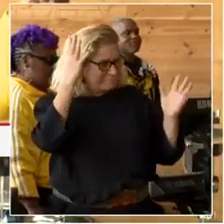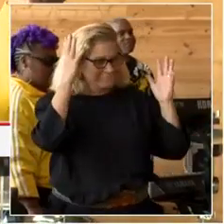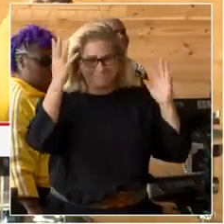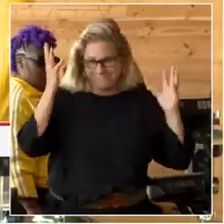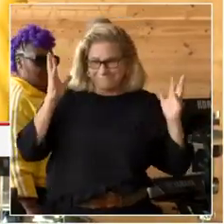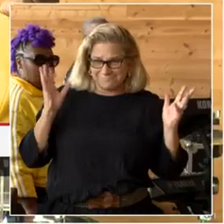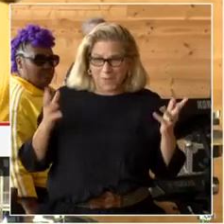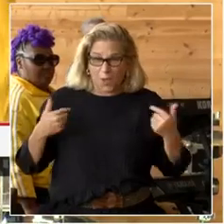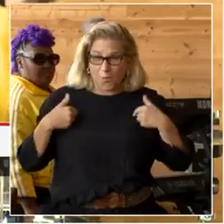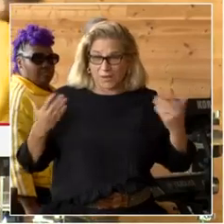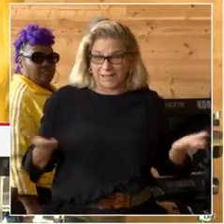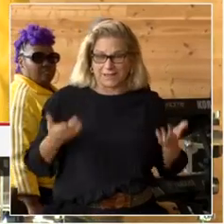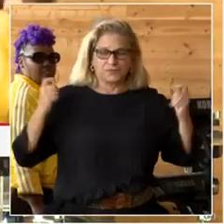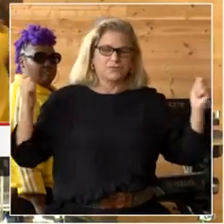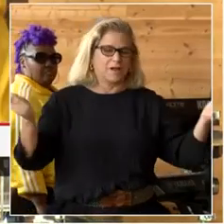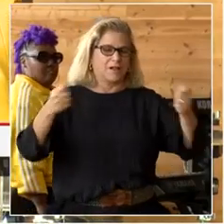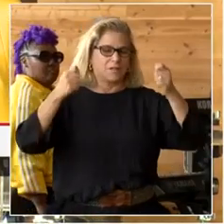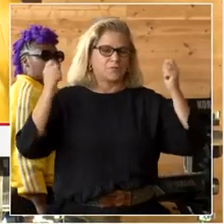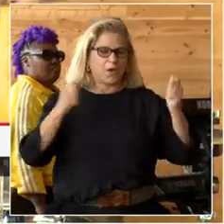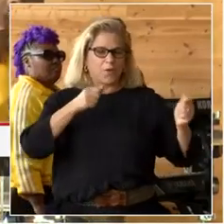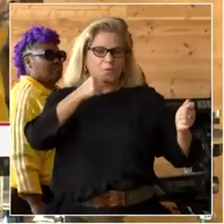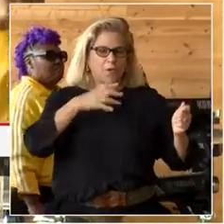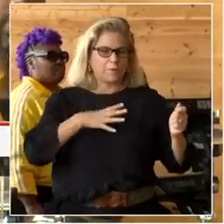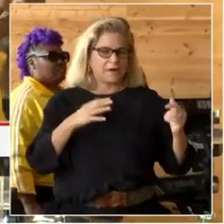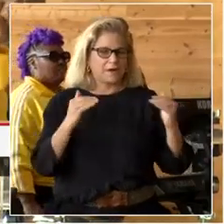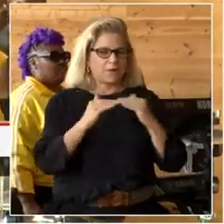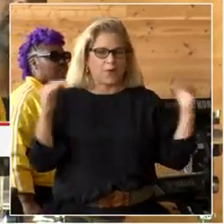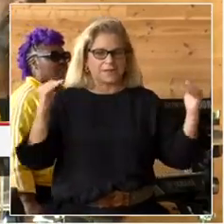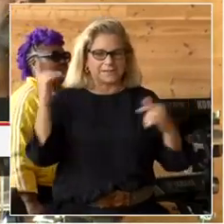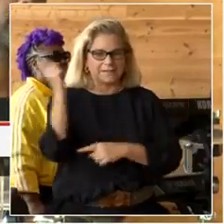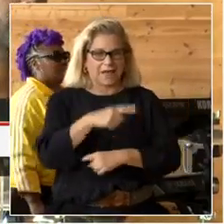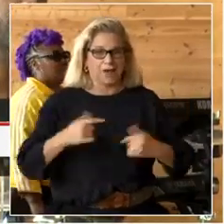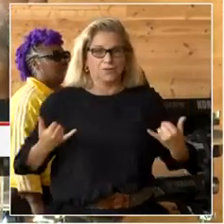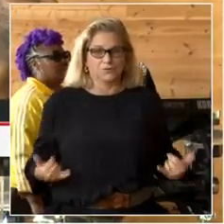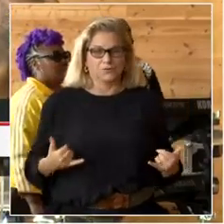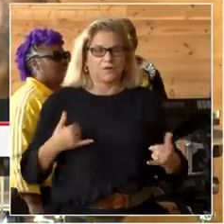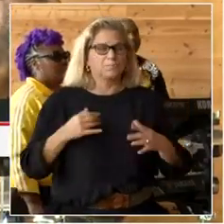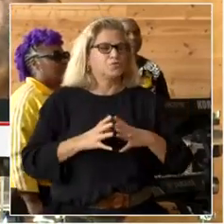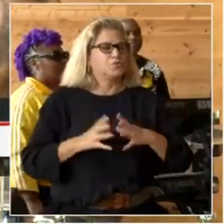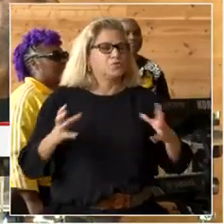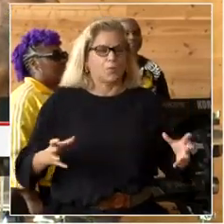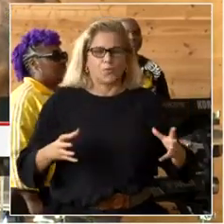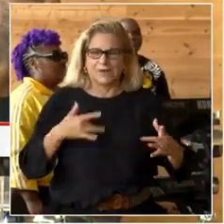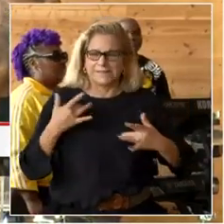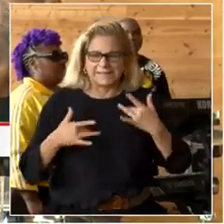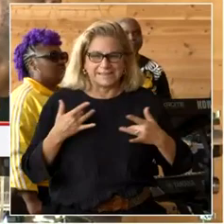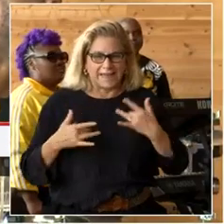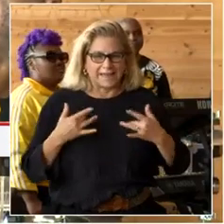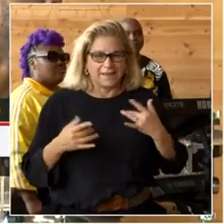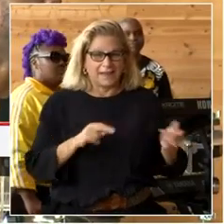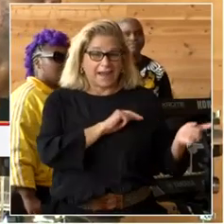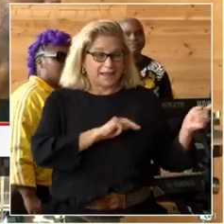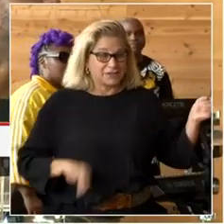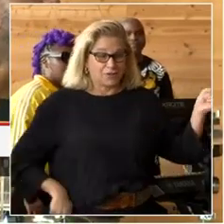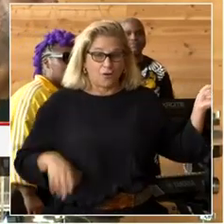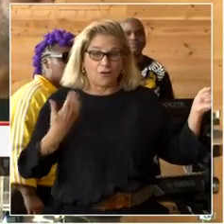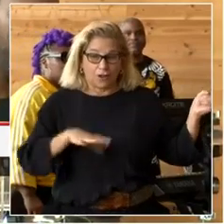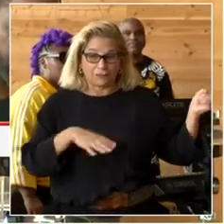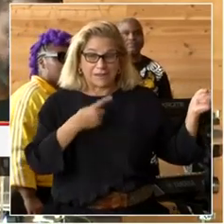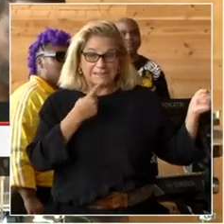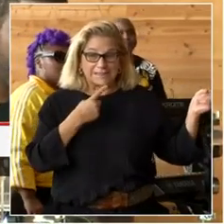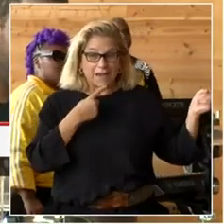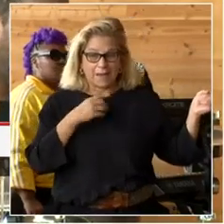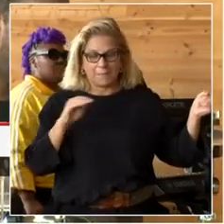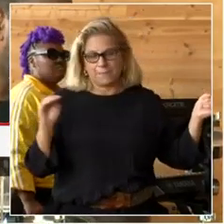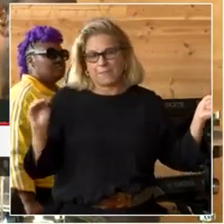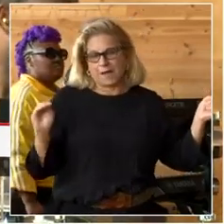to celebrate Women's Equality Day. We should be excited about that. Like Natasha said, my name is Rahama Wright, and I'm the founder of